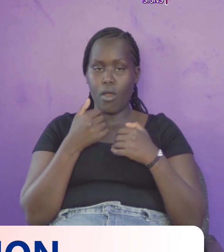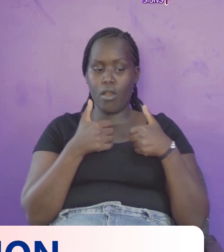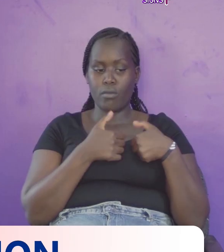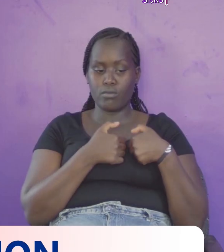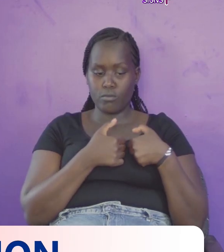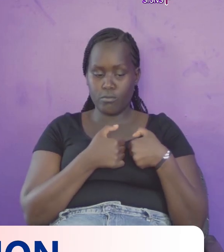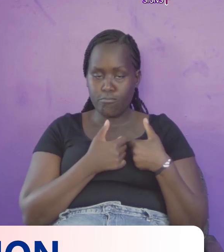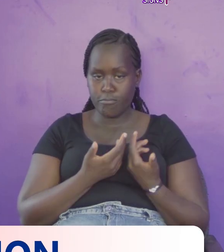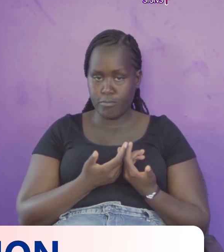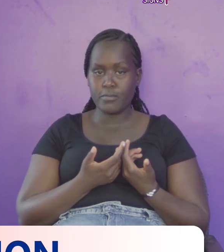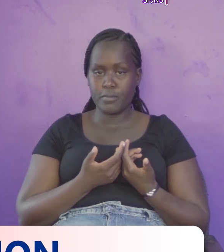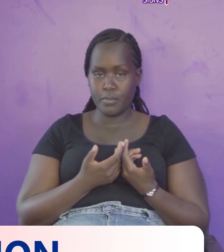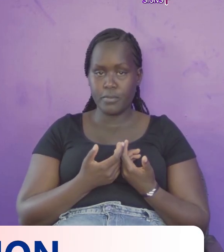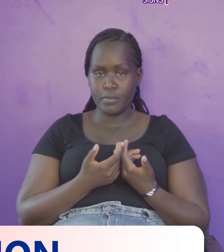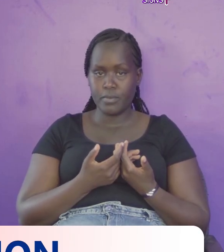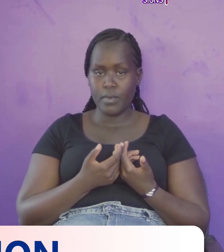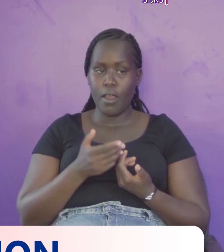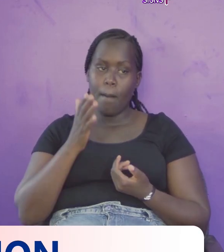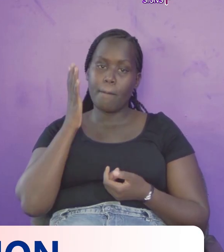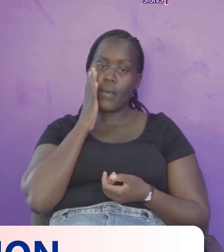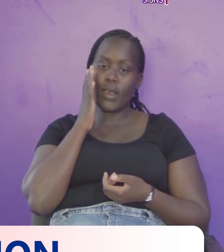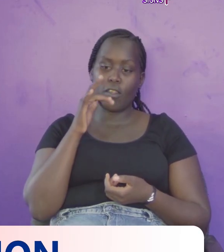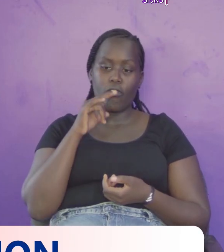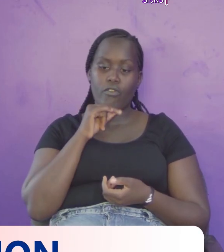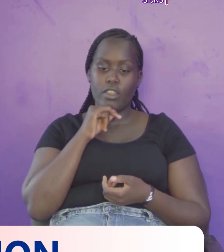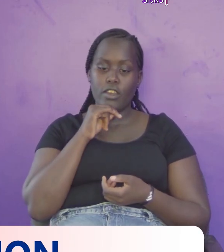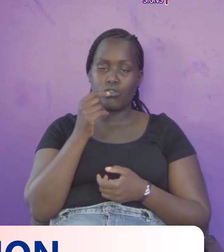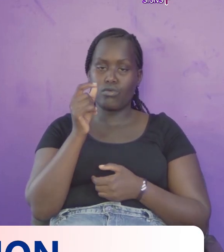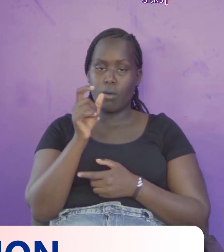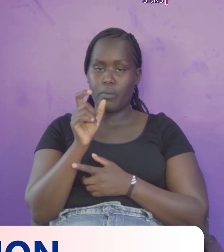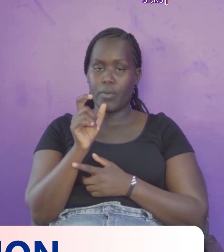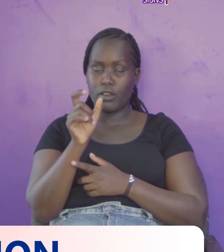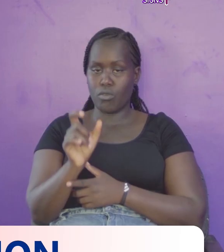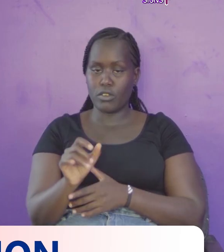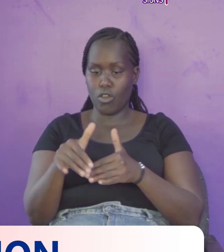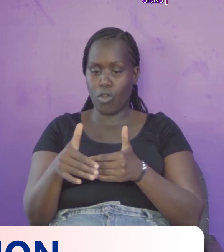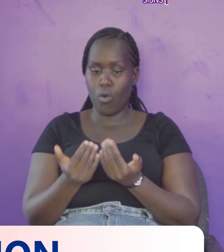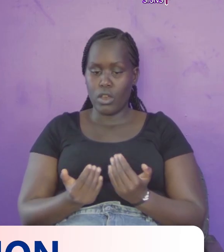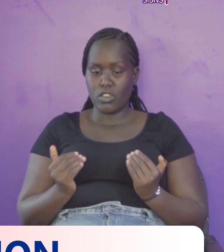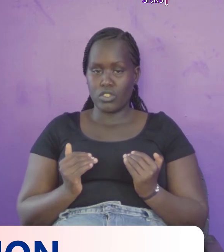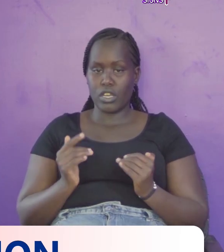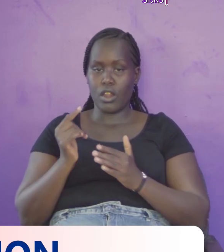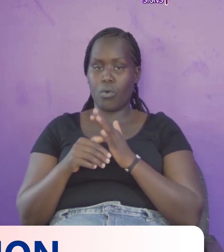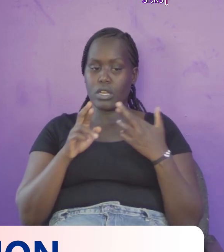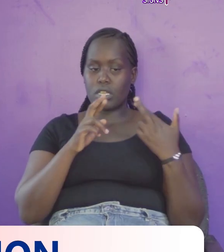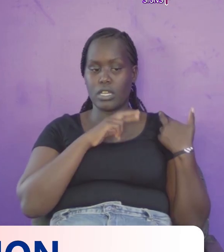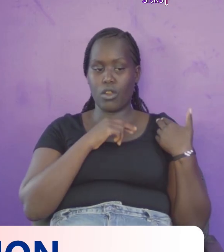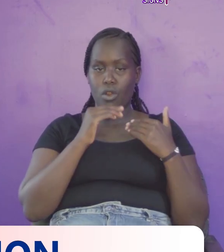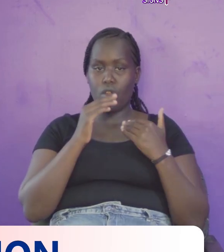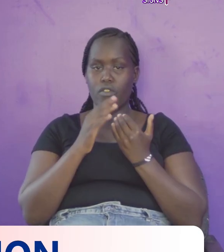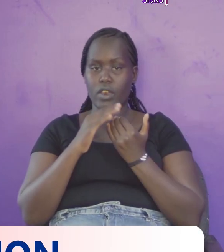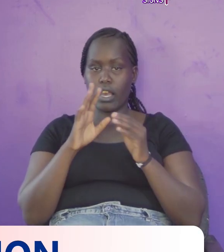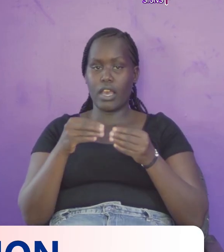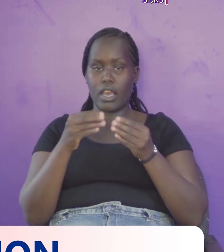a girlfriend or a mother or a father to somebody, or a child or a daughter to somebody. What is the role of caregivers? Who are